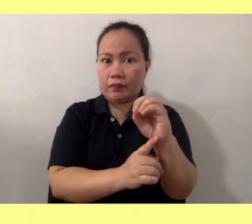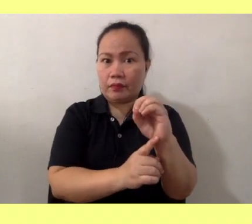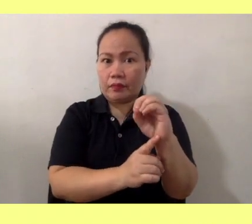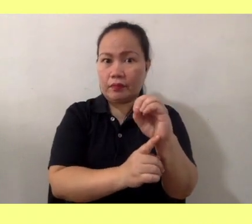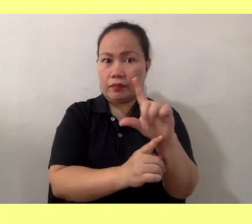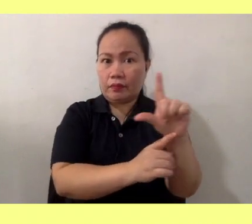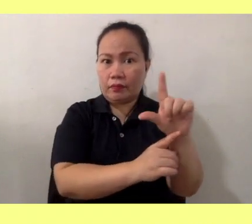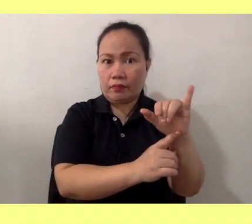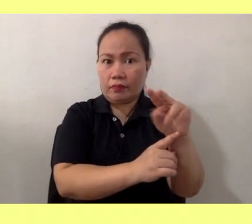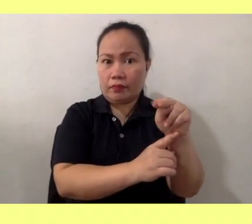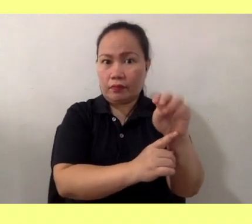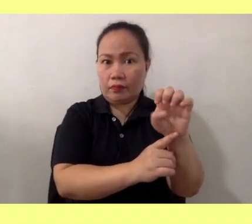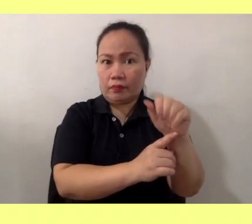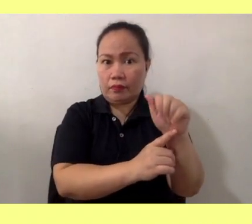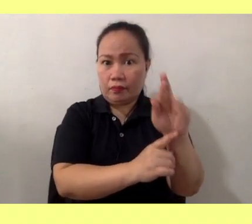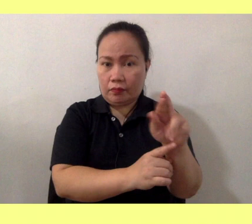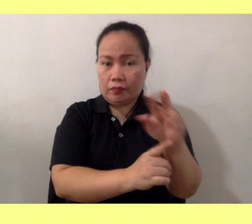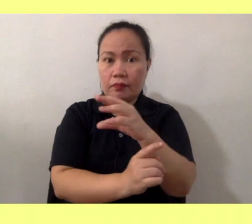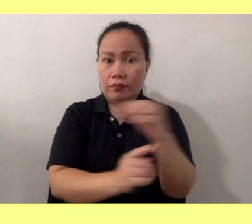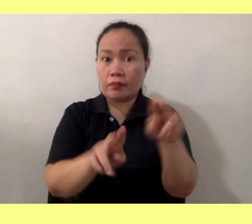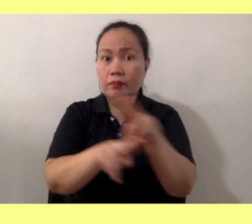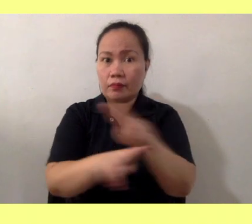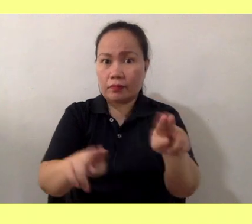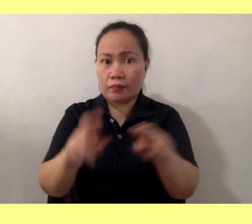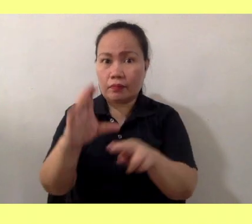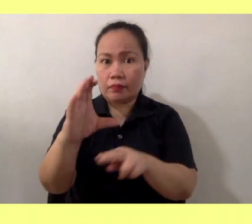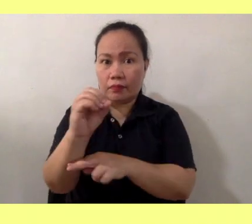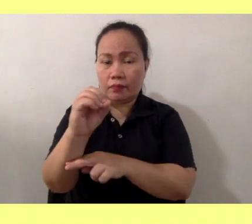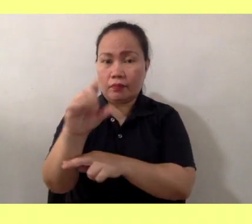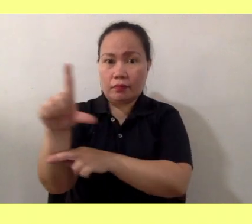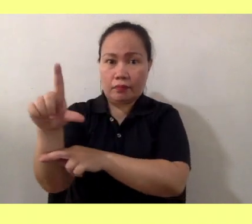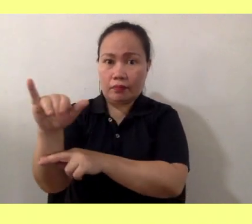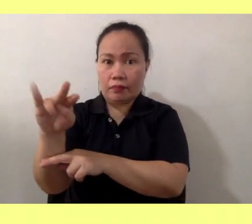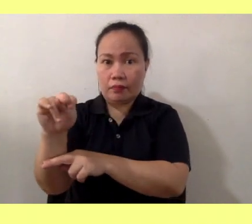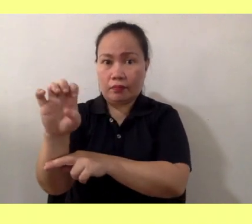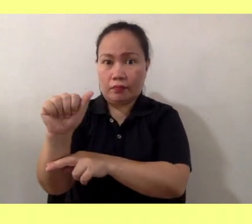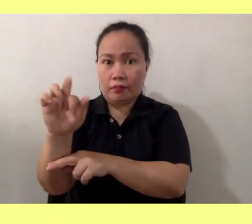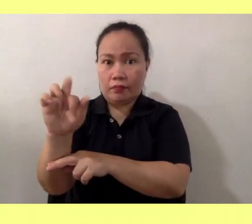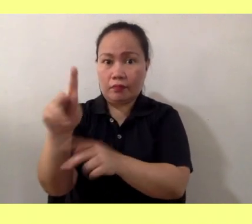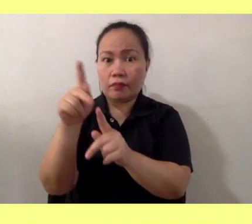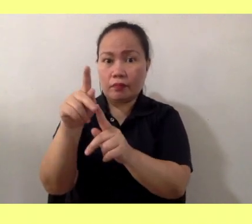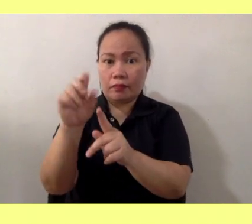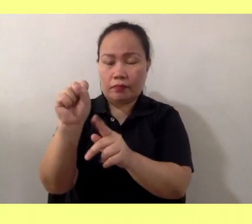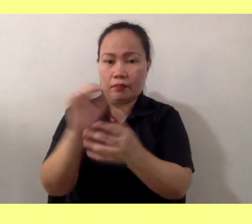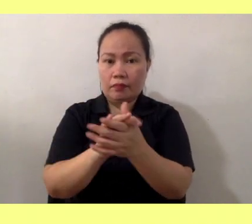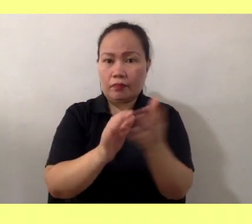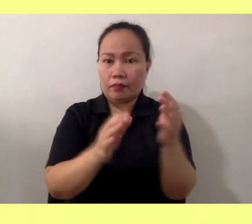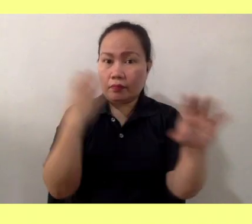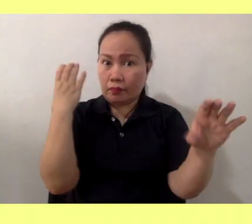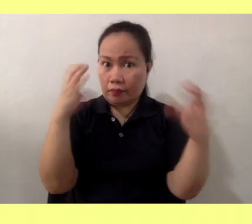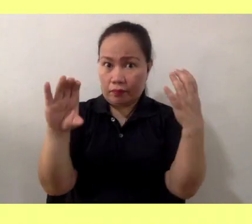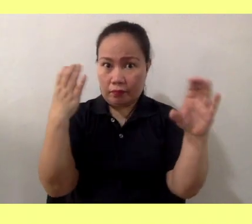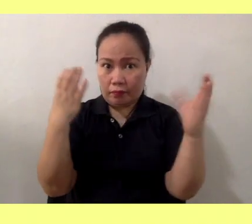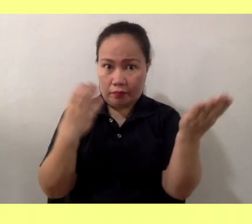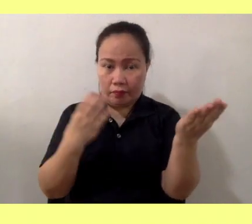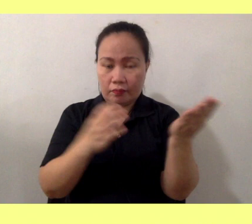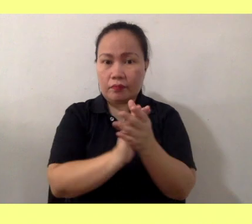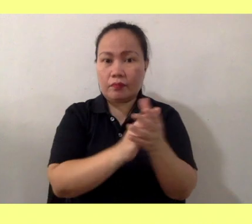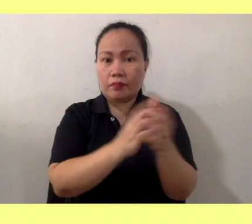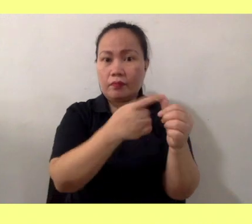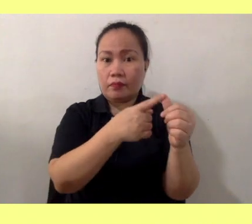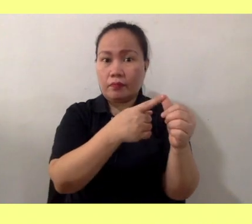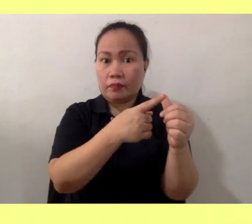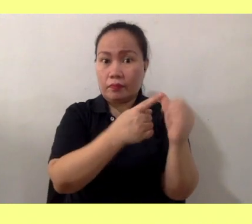of collinear and non-collinear points. Now, I want you to look at these figures and compare. So, as you can see,